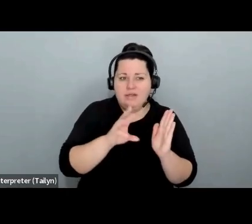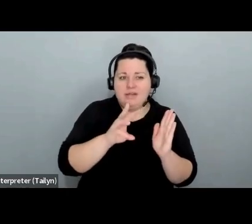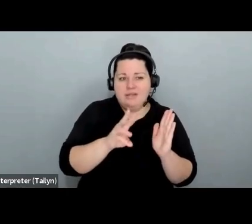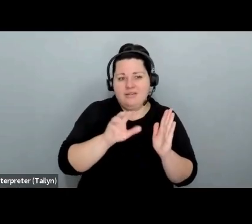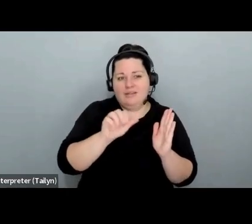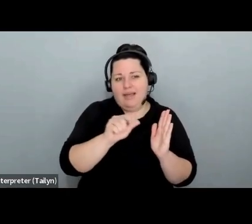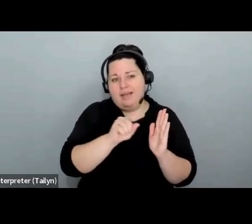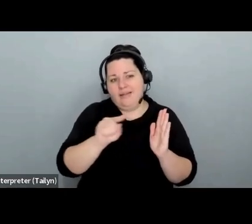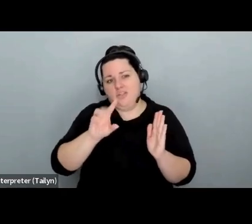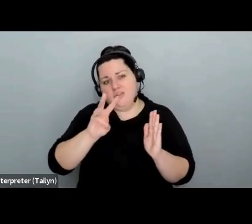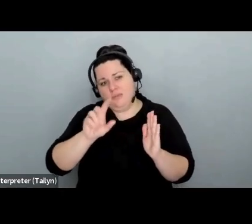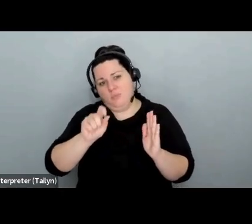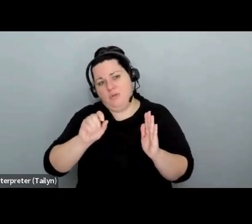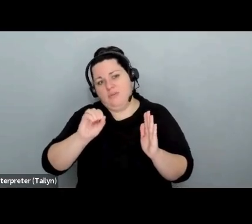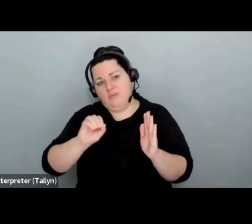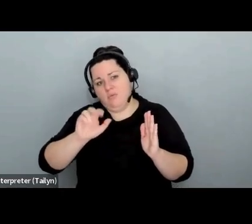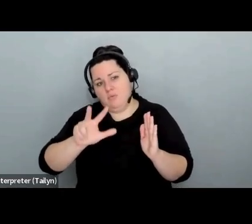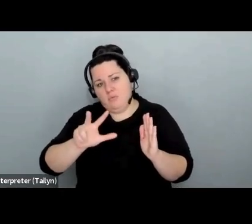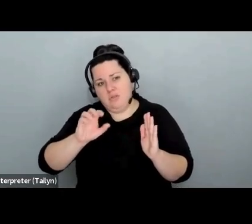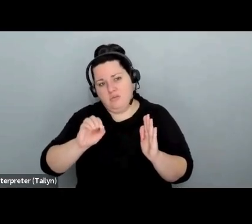Rules